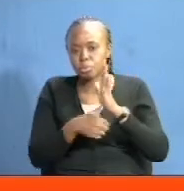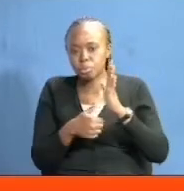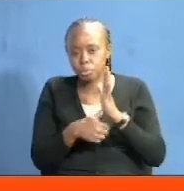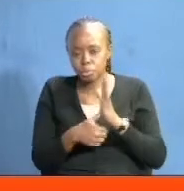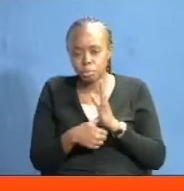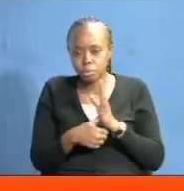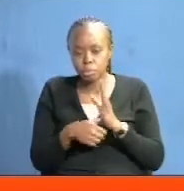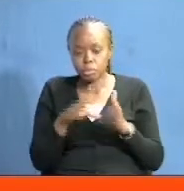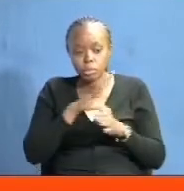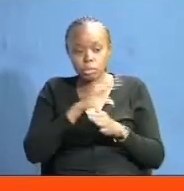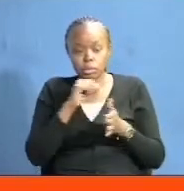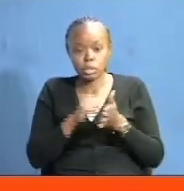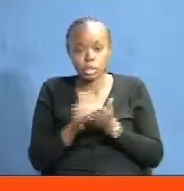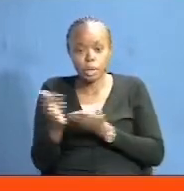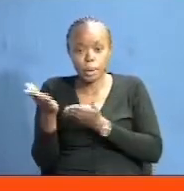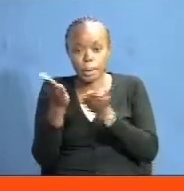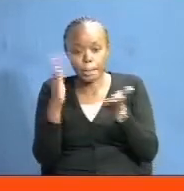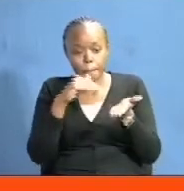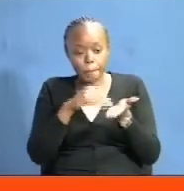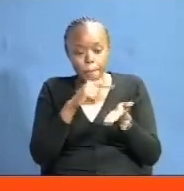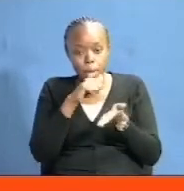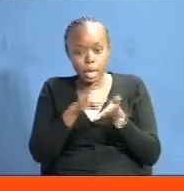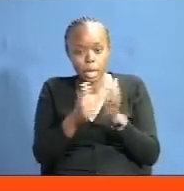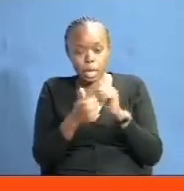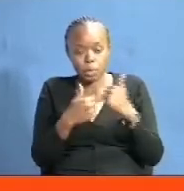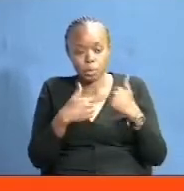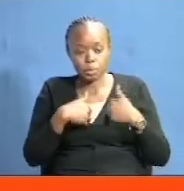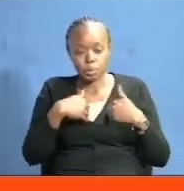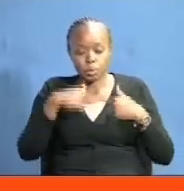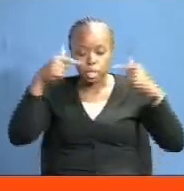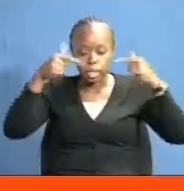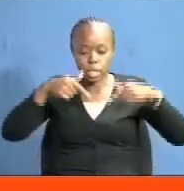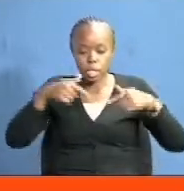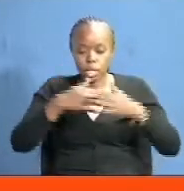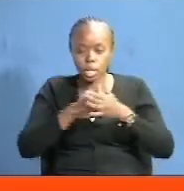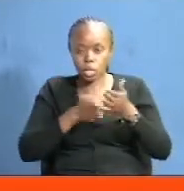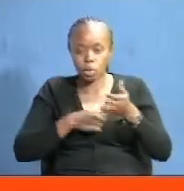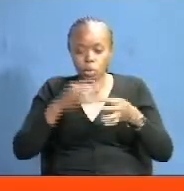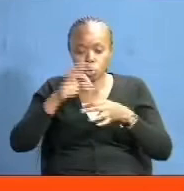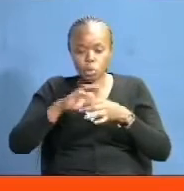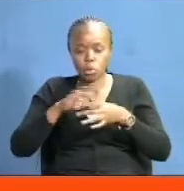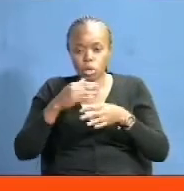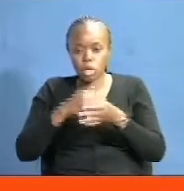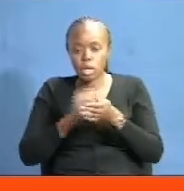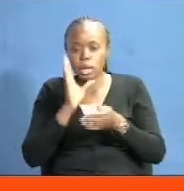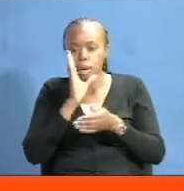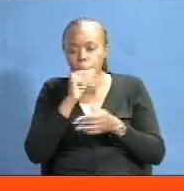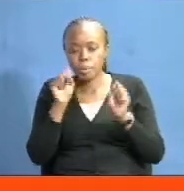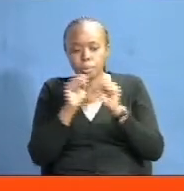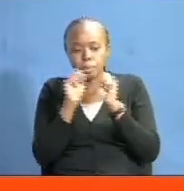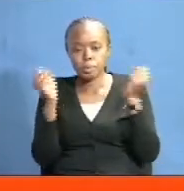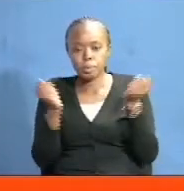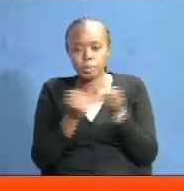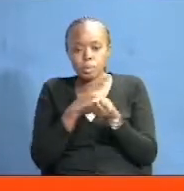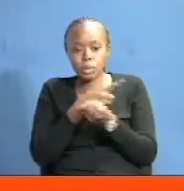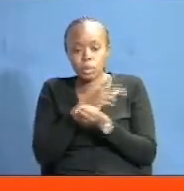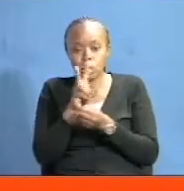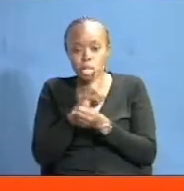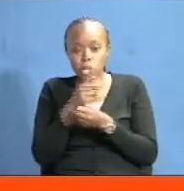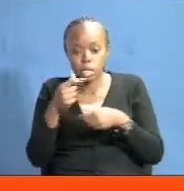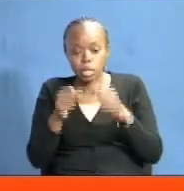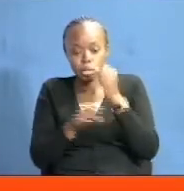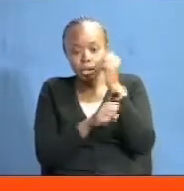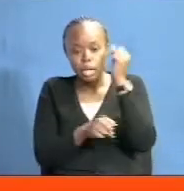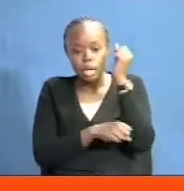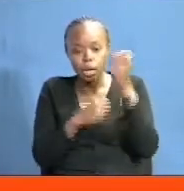Right. And that can bring back that legitimacy. Immediately after elections, after you're done with the delegate system, you consolidate your support